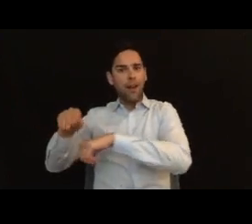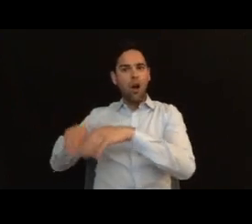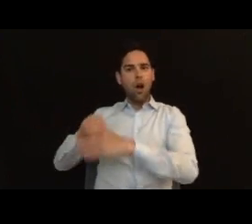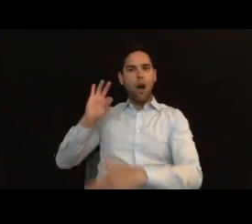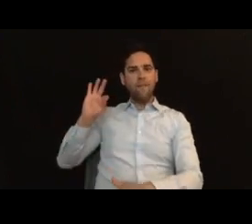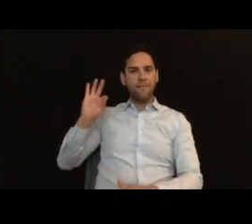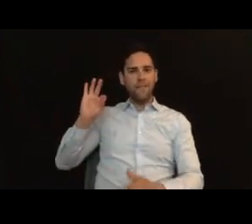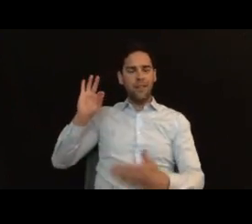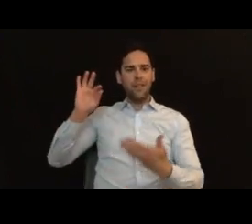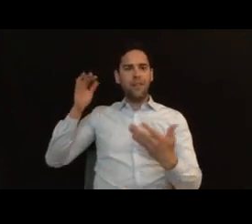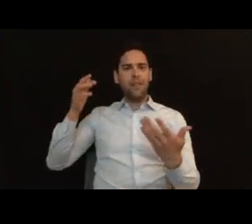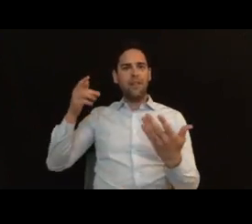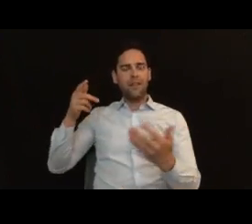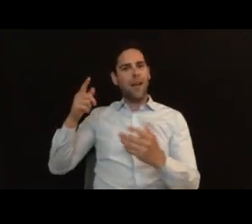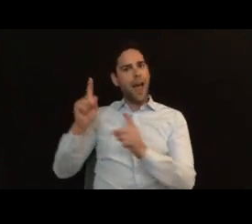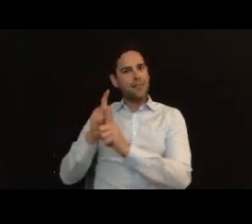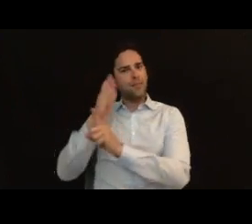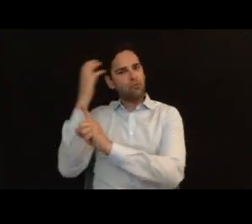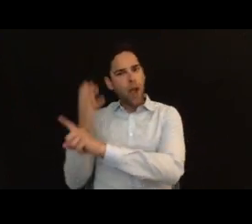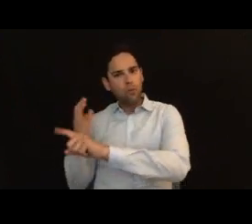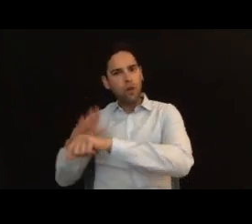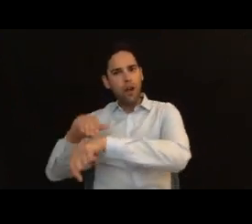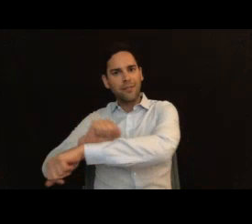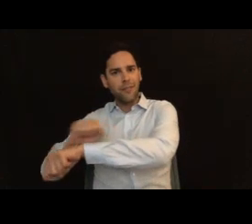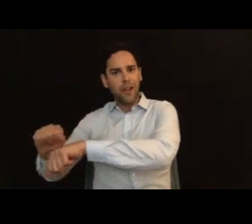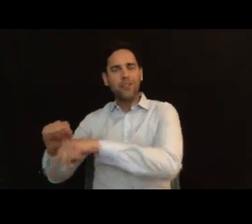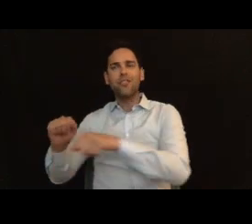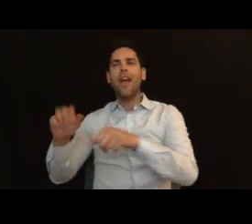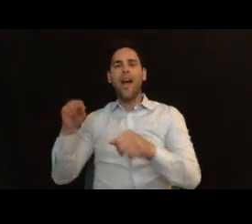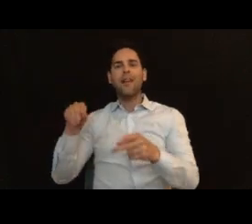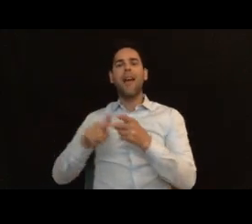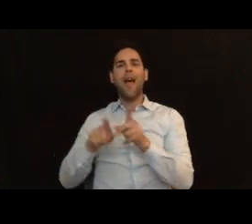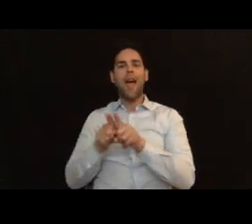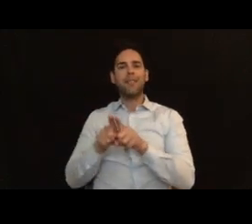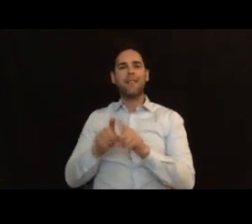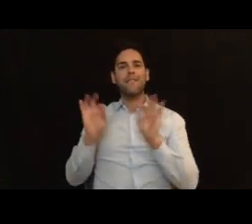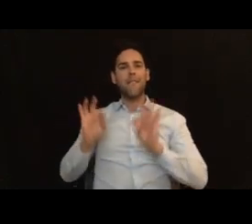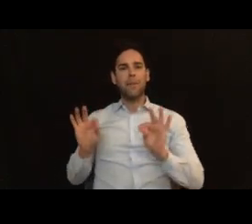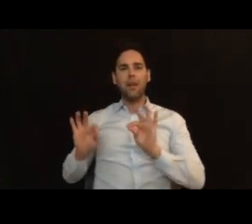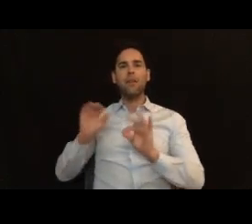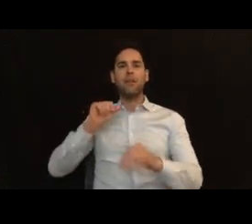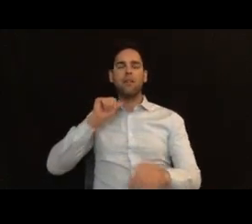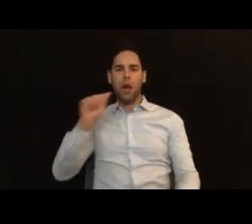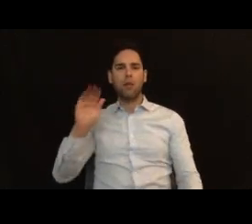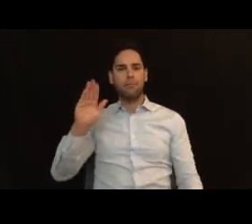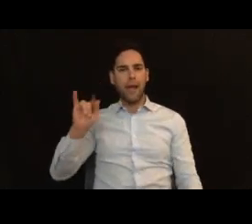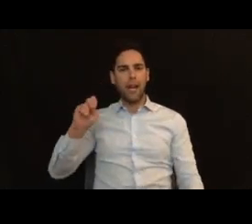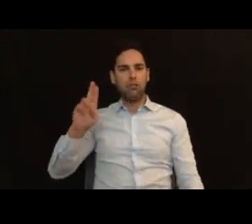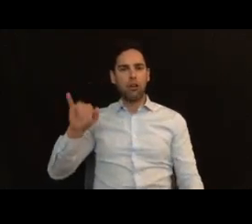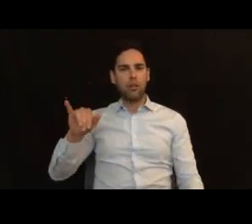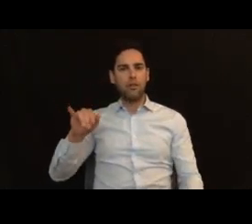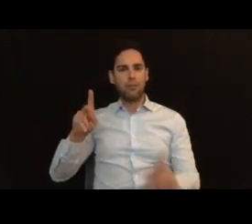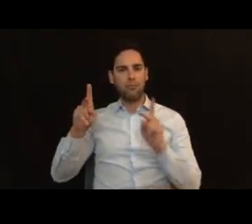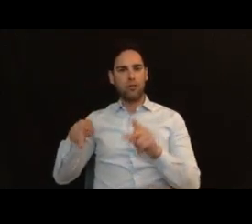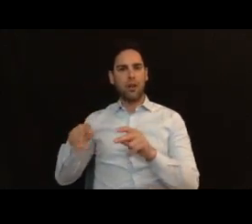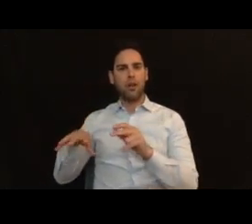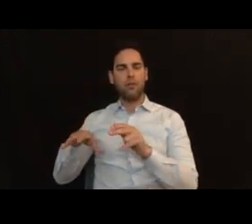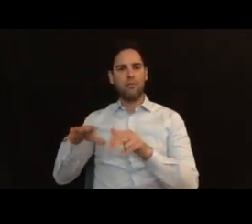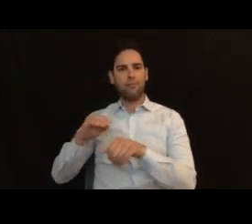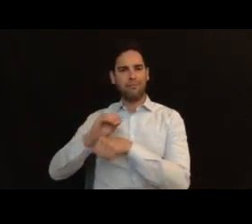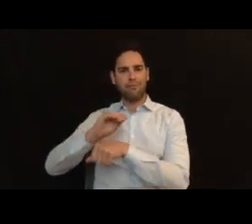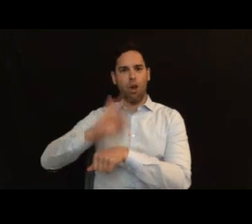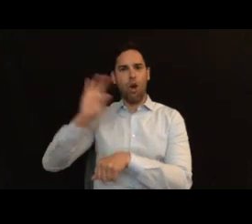queen on stage and as a feminine non-binary person off stage. And that's a perspective that I have lived and